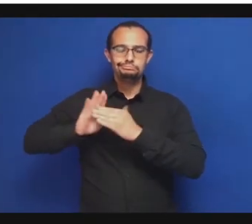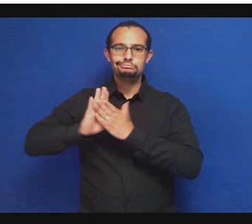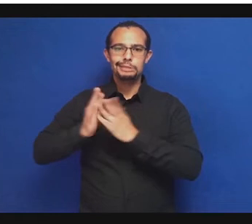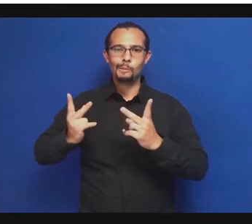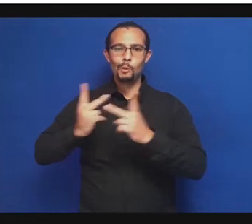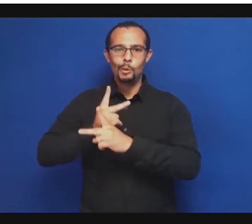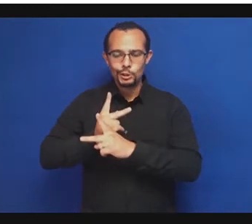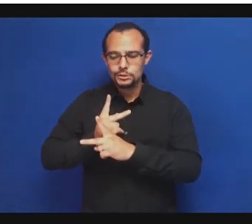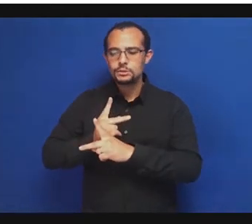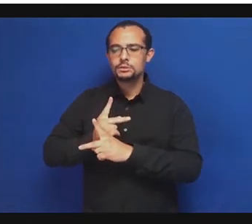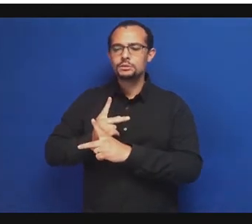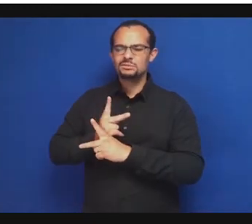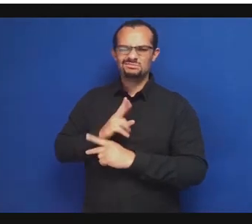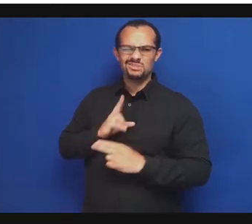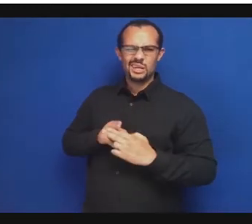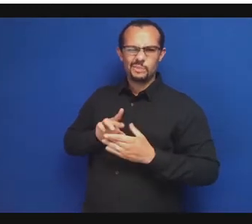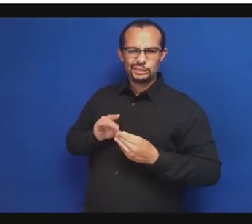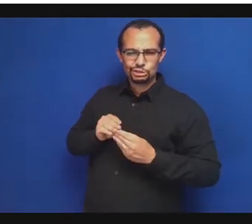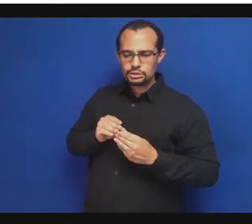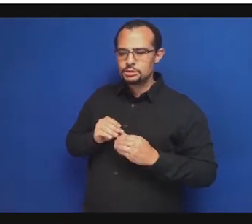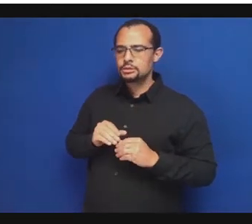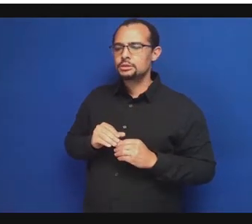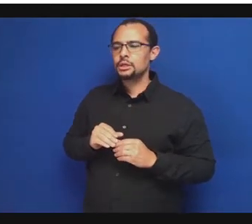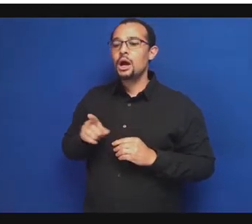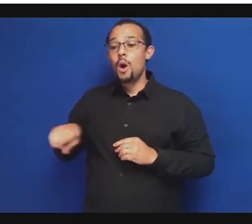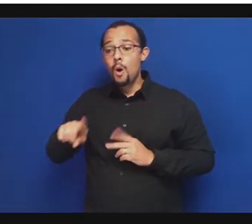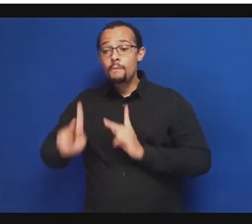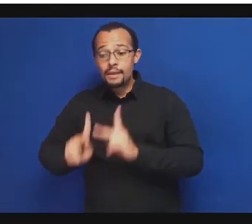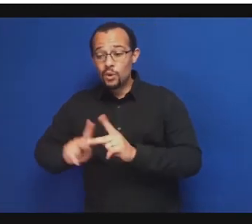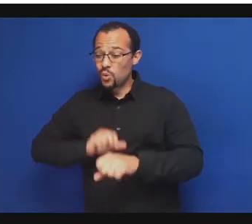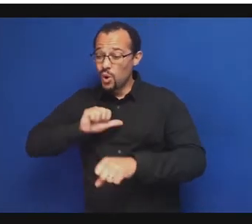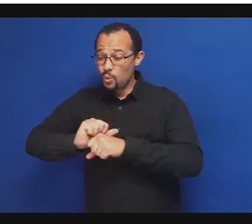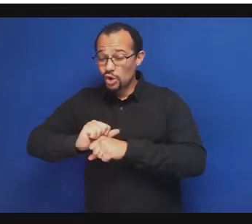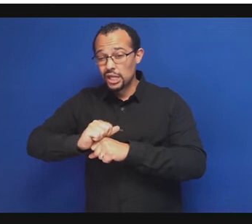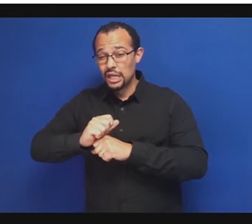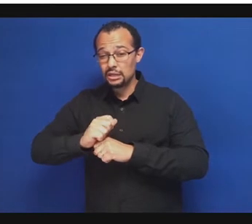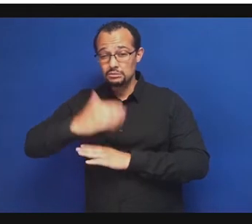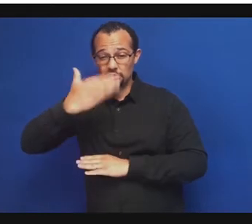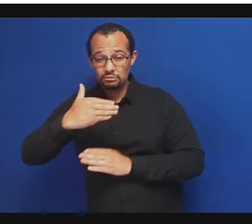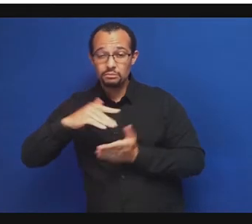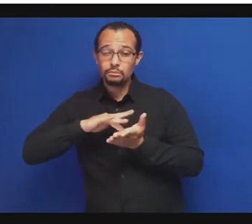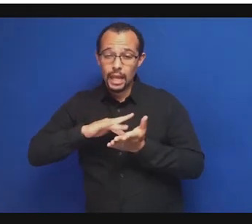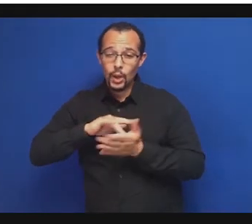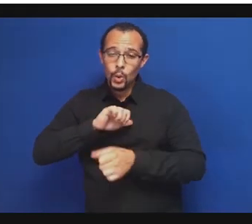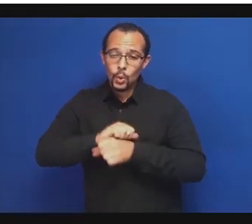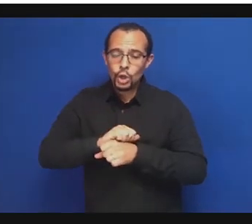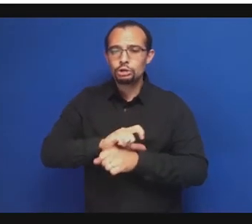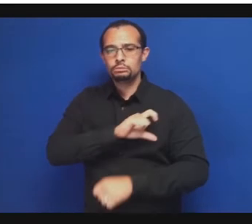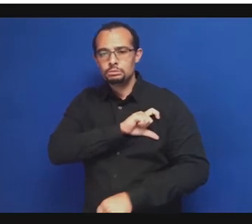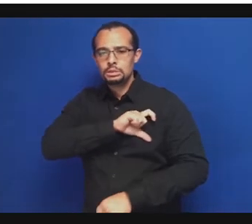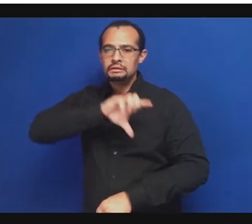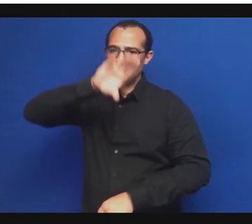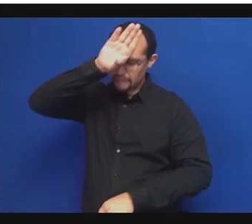that are at the grocery stores or gas stations, and they're still out there working and helping us as